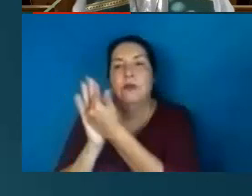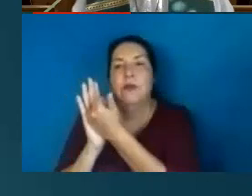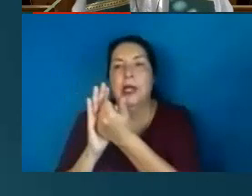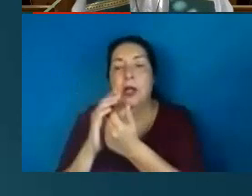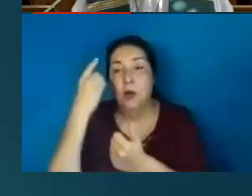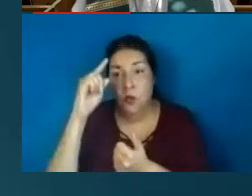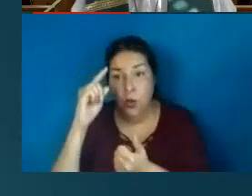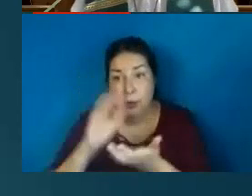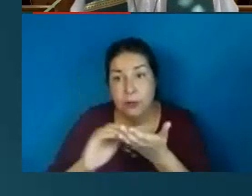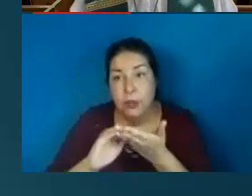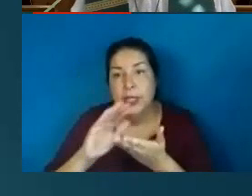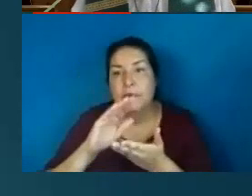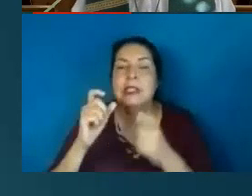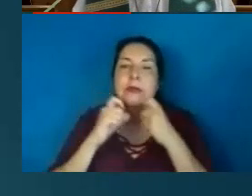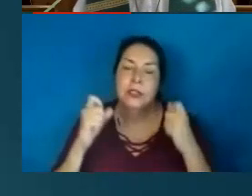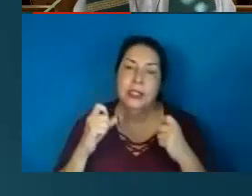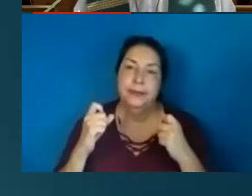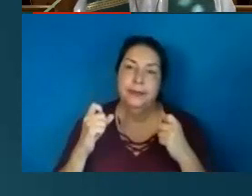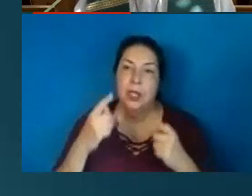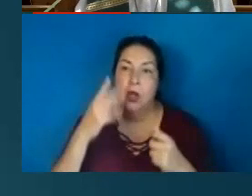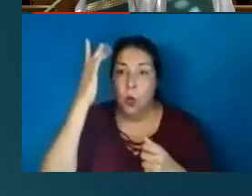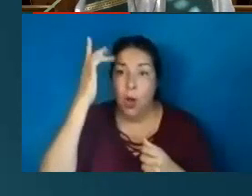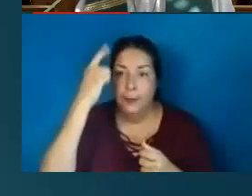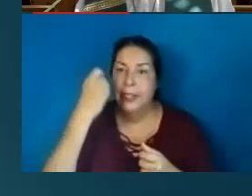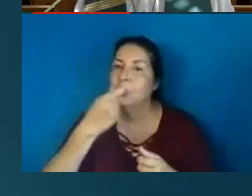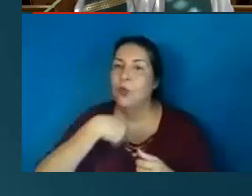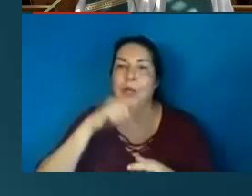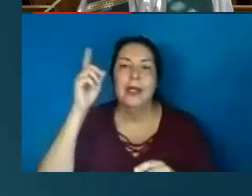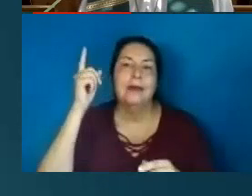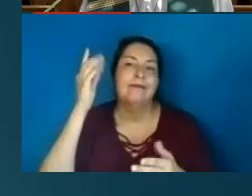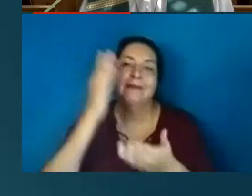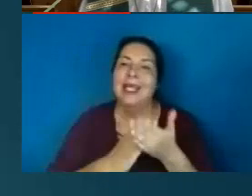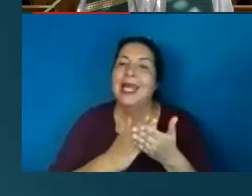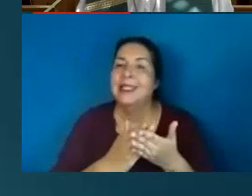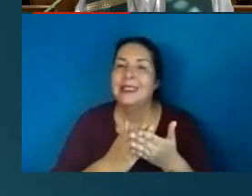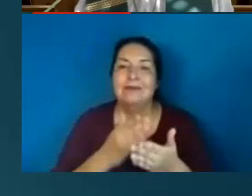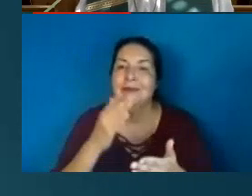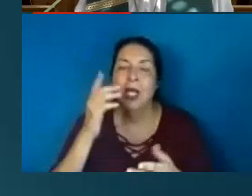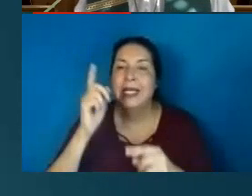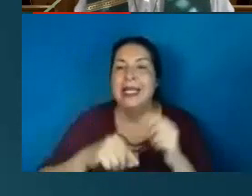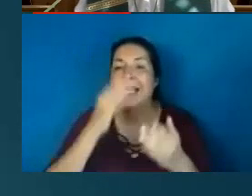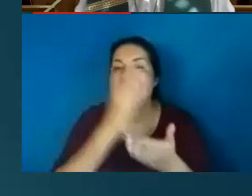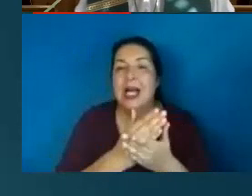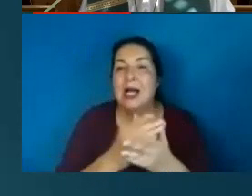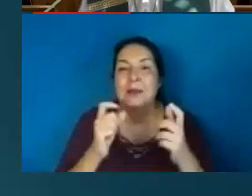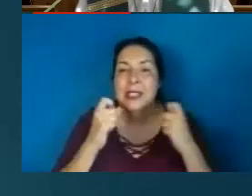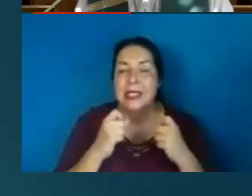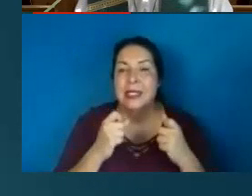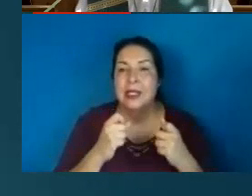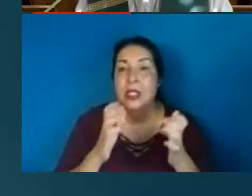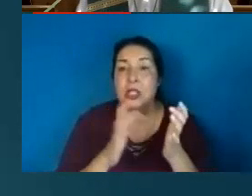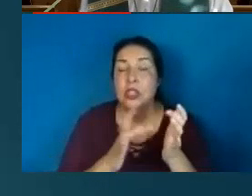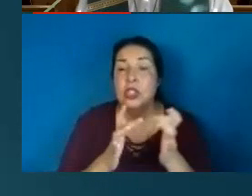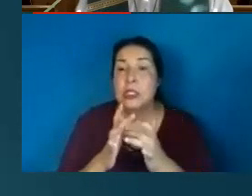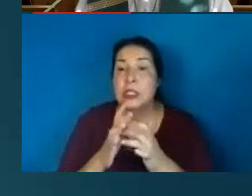our sins. Because we are unable to turn our backs on sin, Jesus turned his face toward